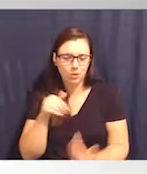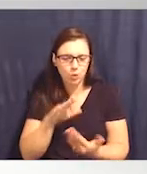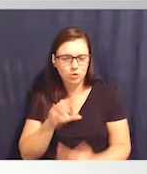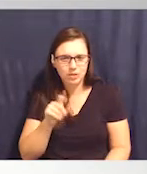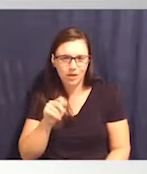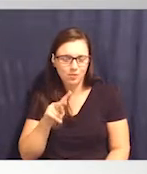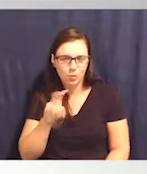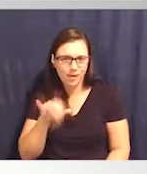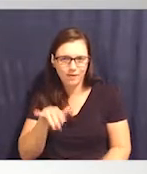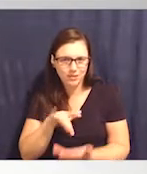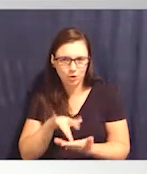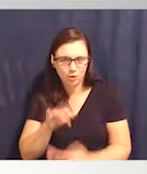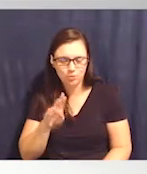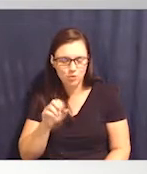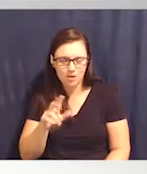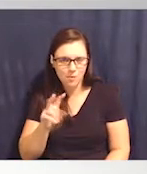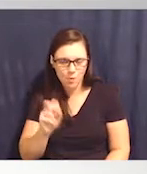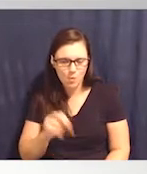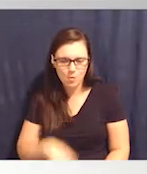7 level. Buddy, come on.